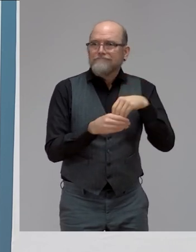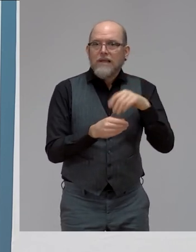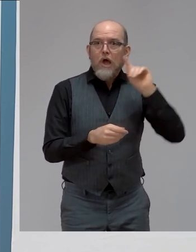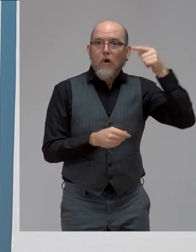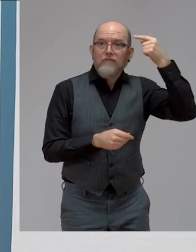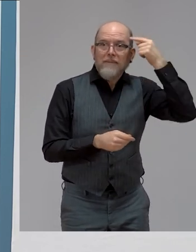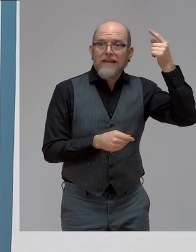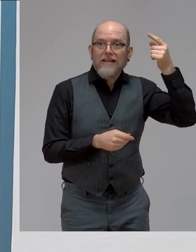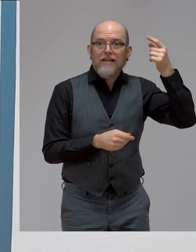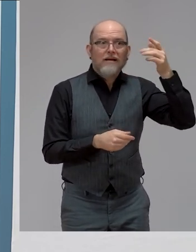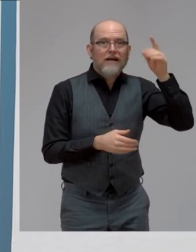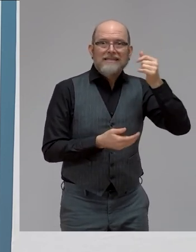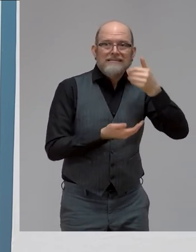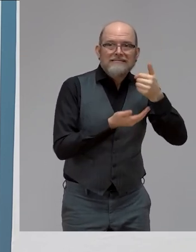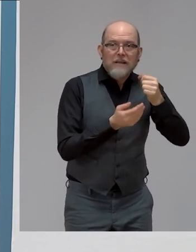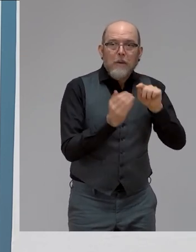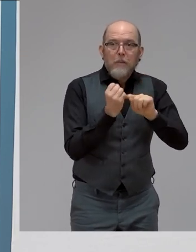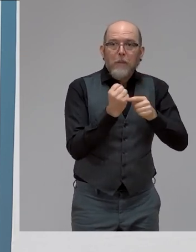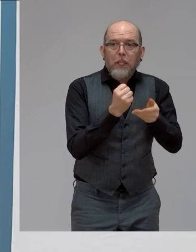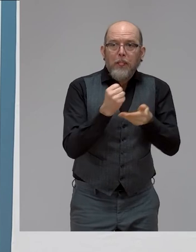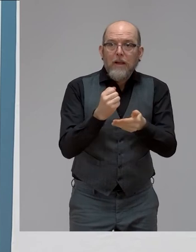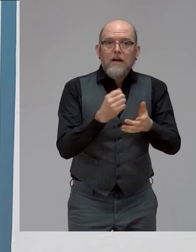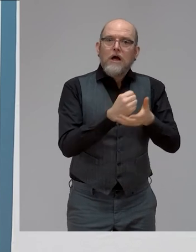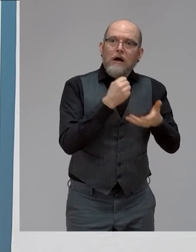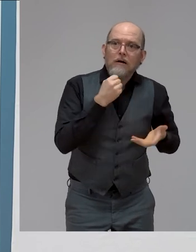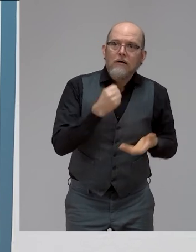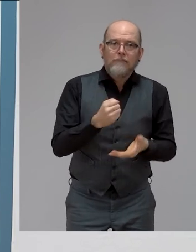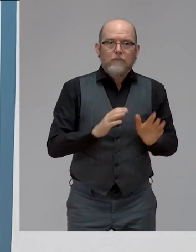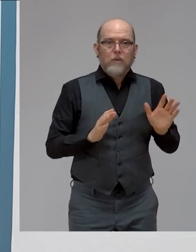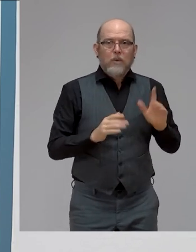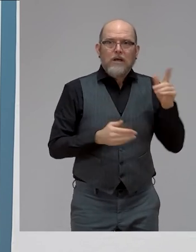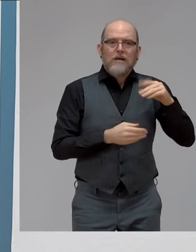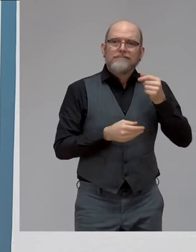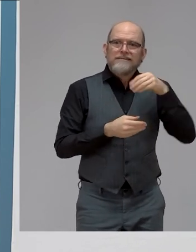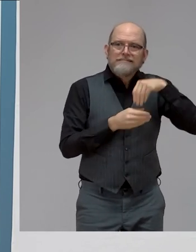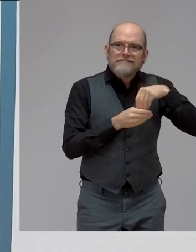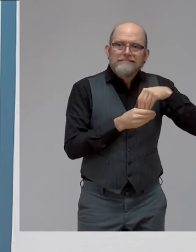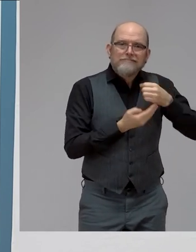As a result, they do not cover the costs of many products.